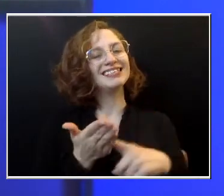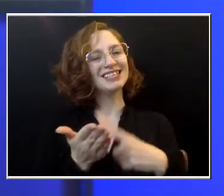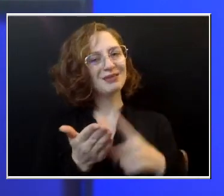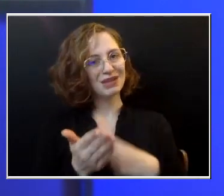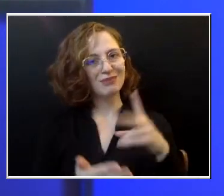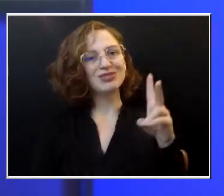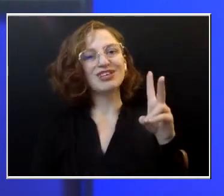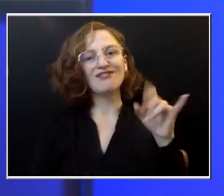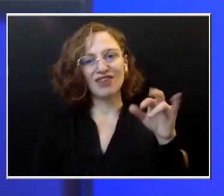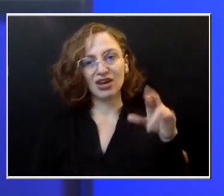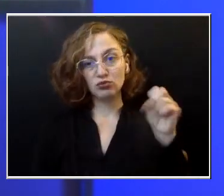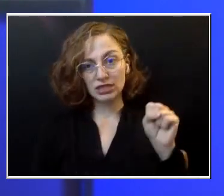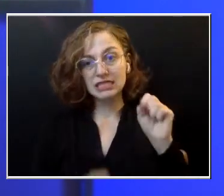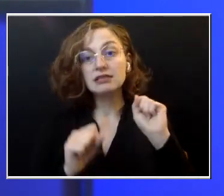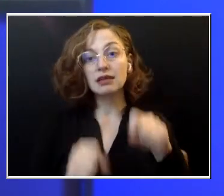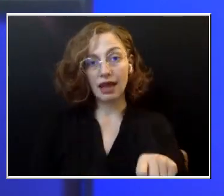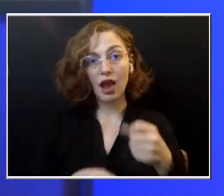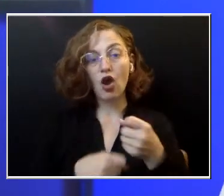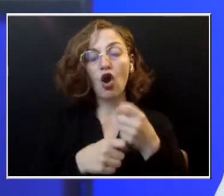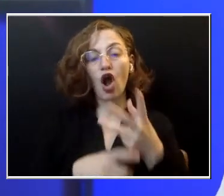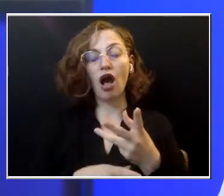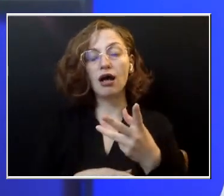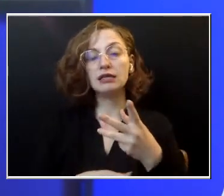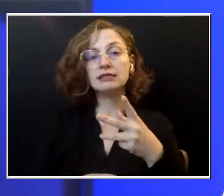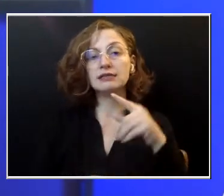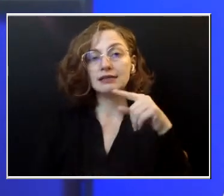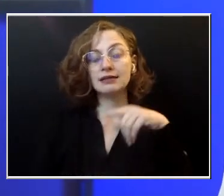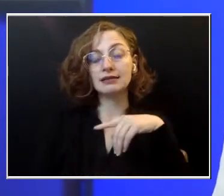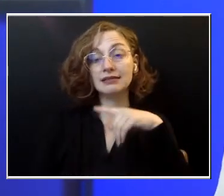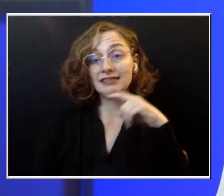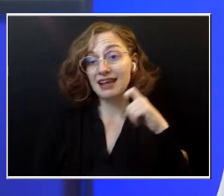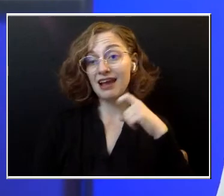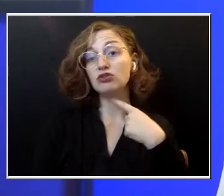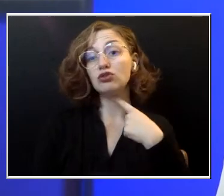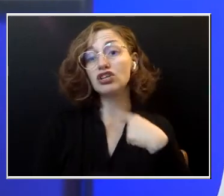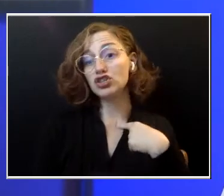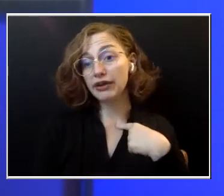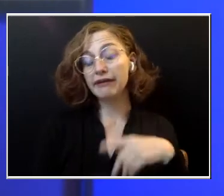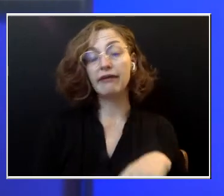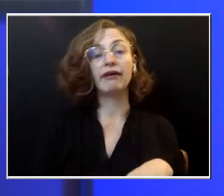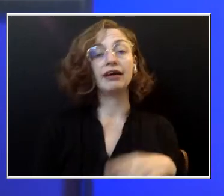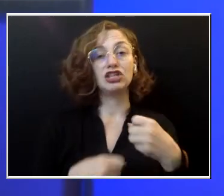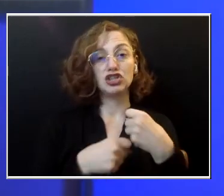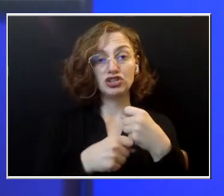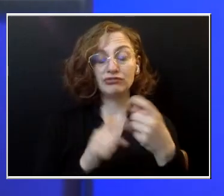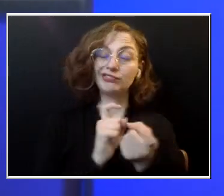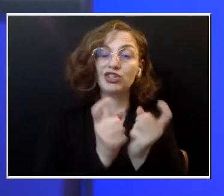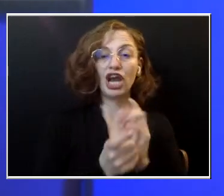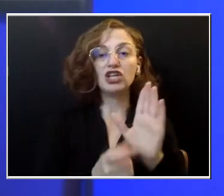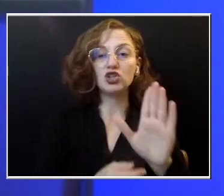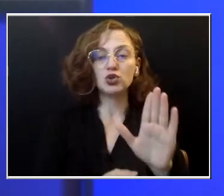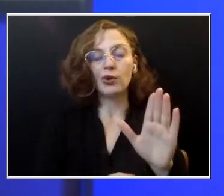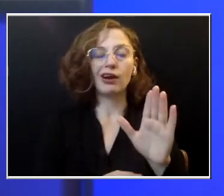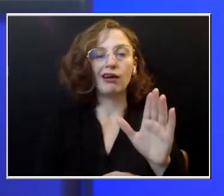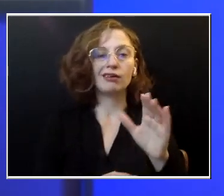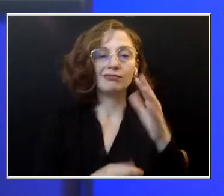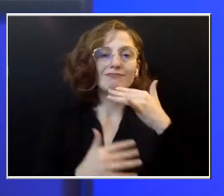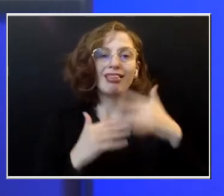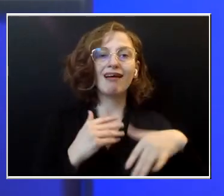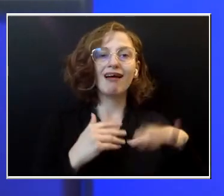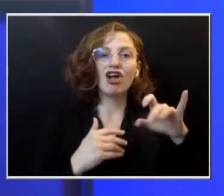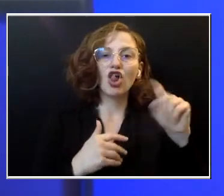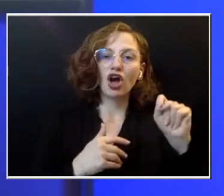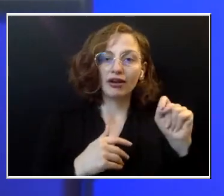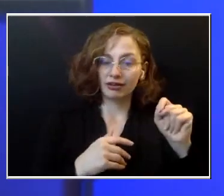your coagulation profile as well, and predispose you to a stroke and a clot as well. And so whether he had a viral